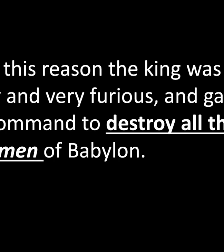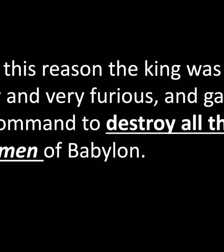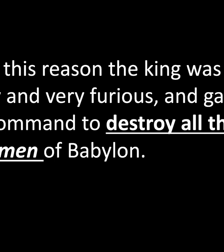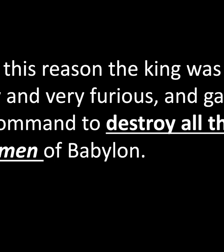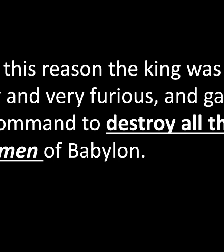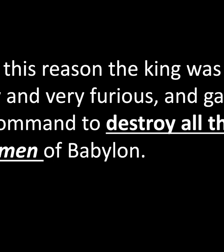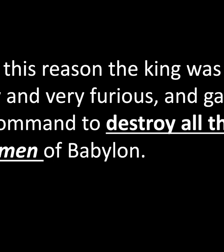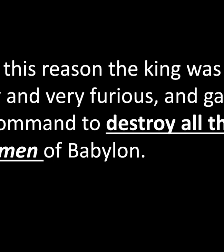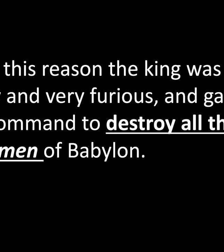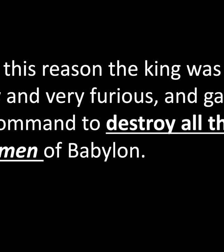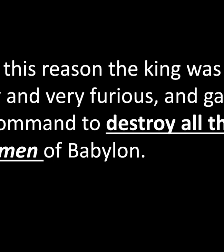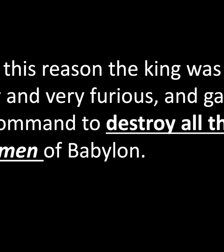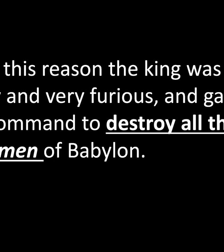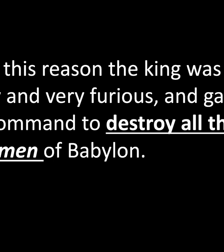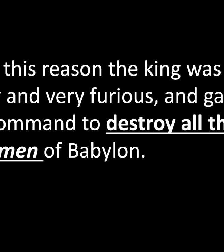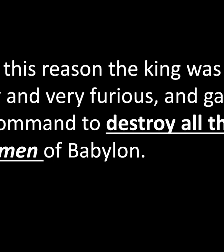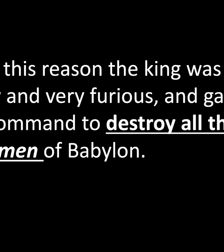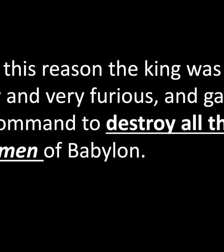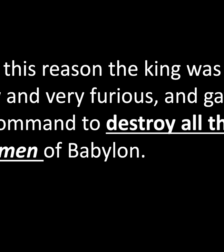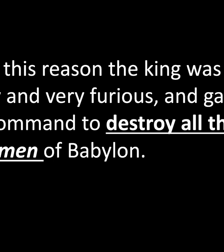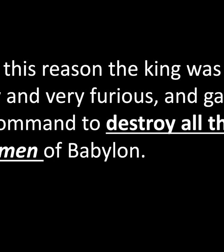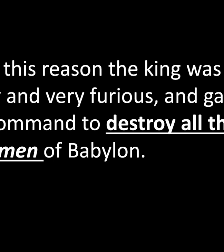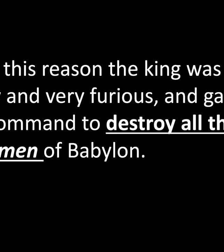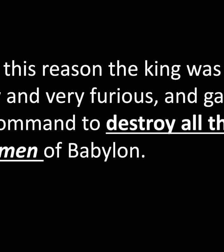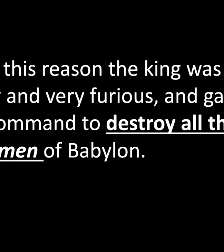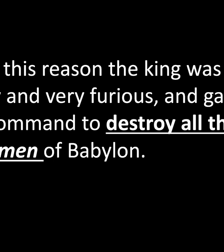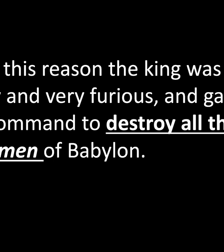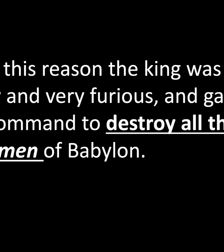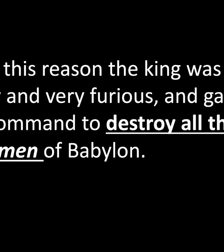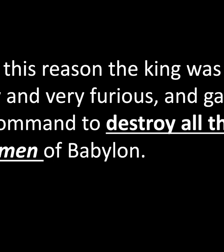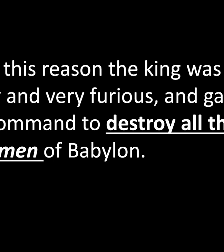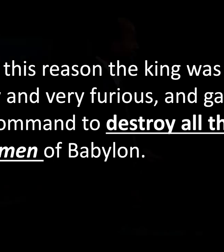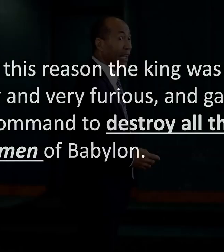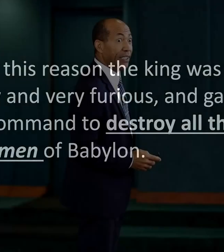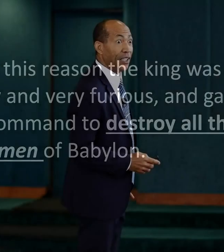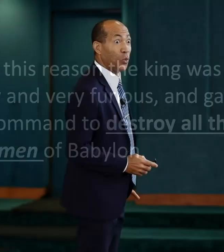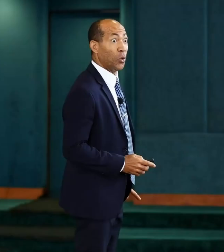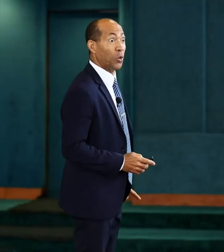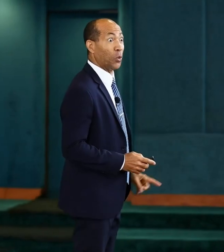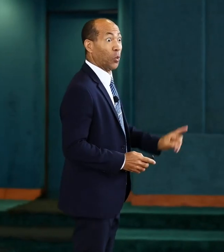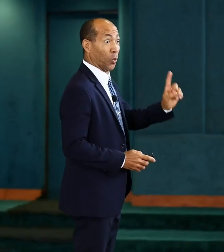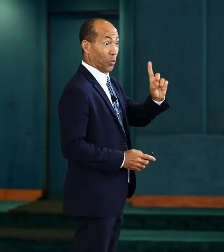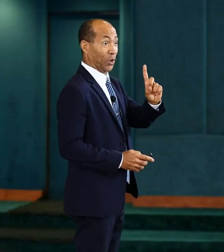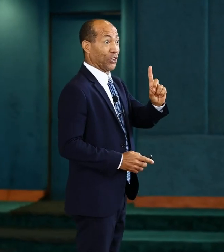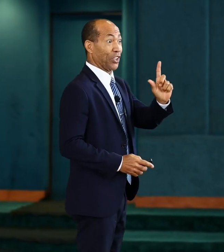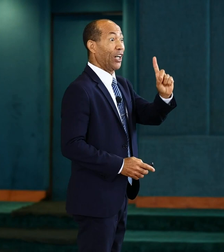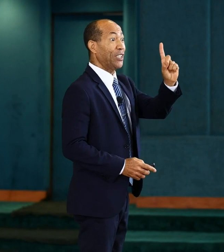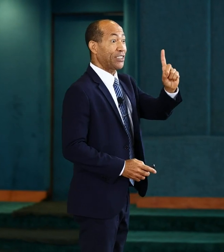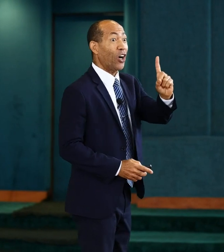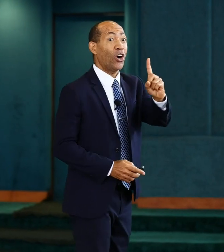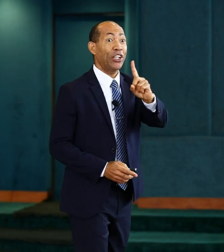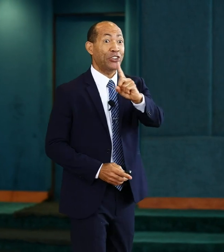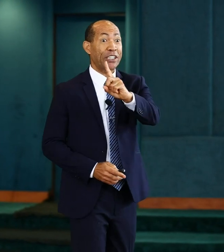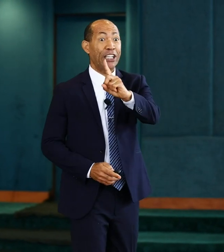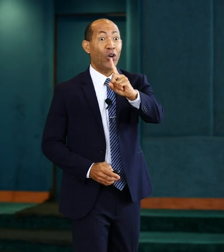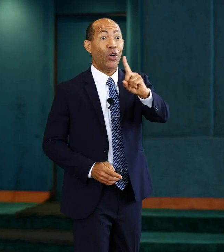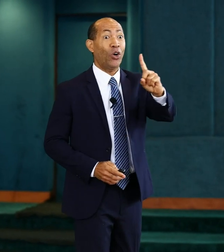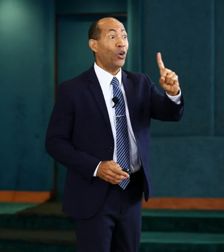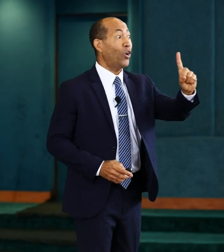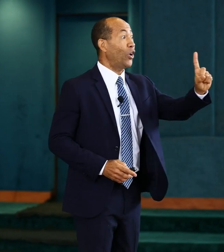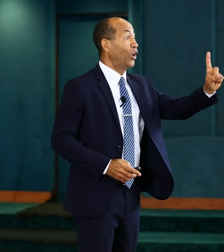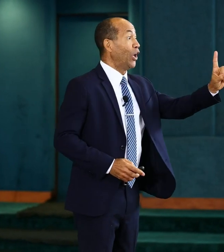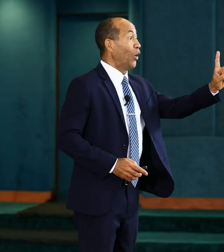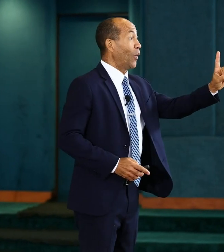men. By the way, who was the wisest guy in town? Daniel. Woo! So now there's an order to